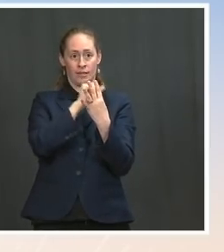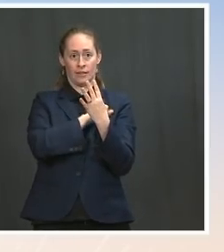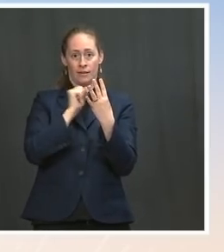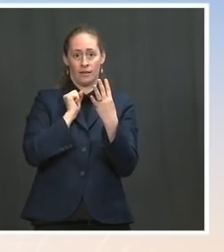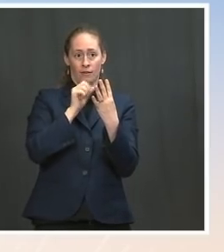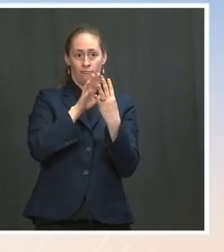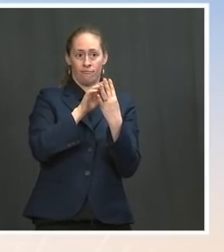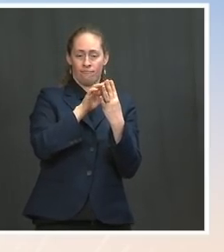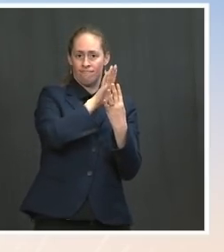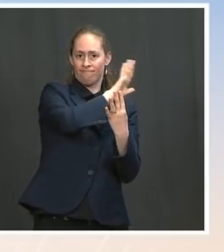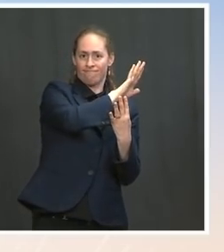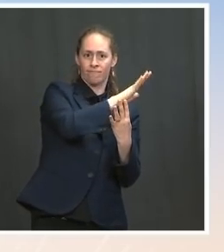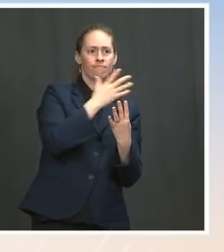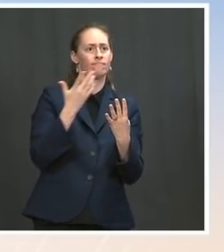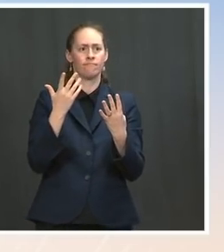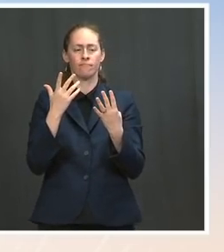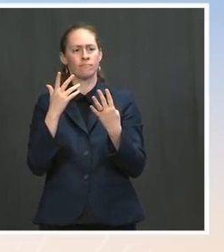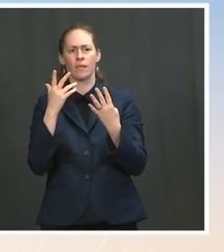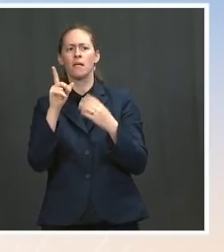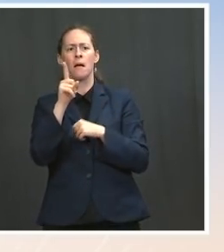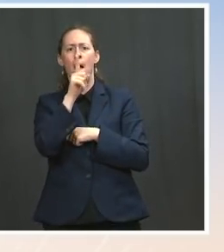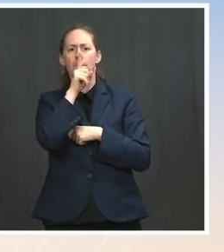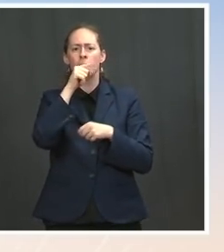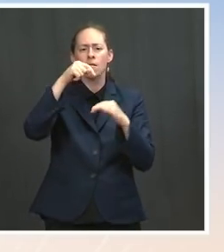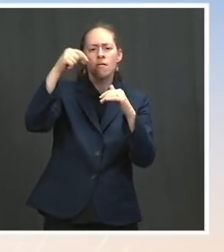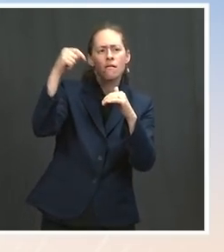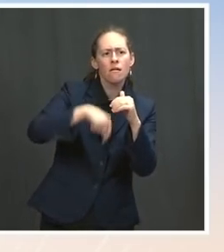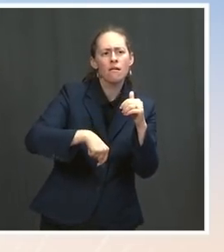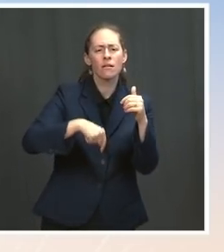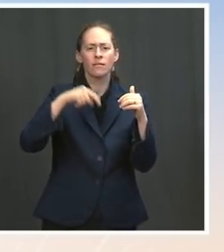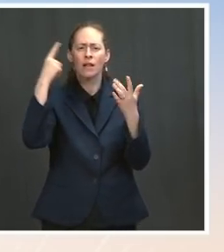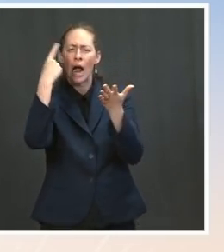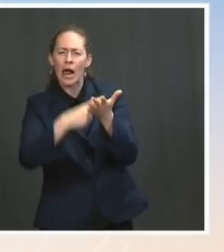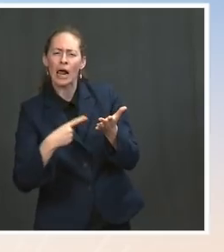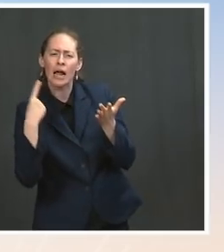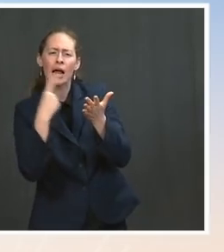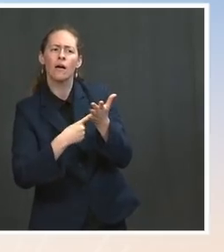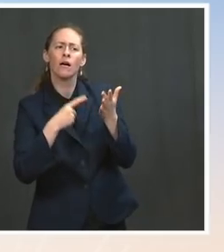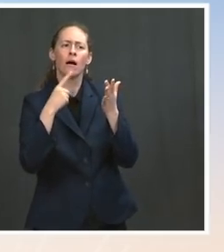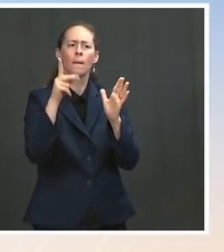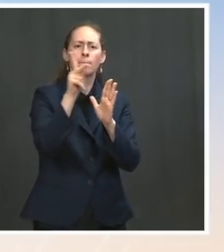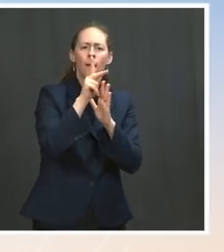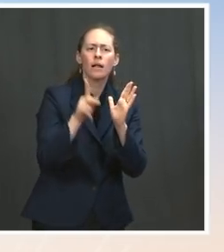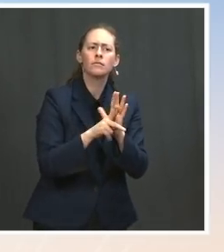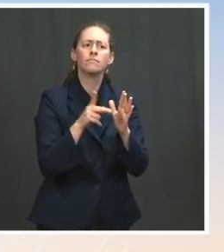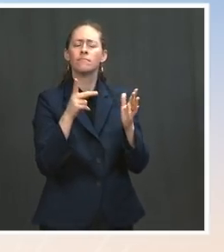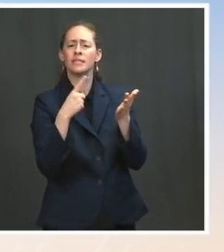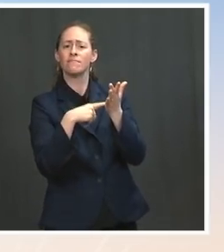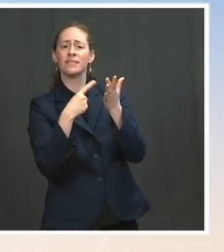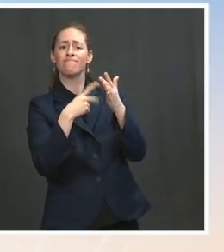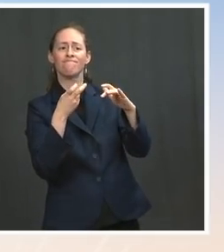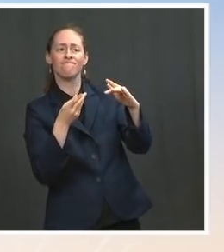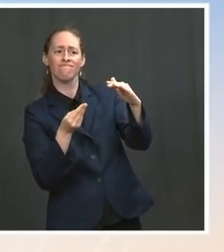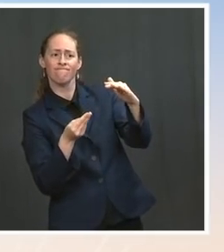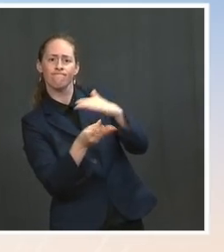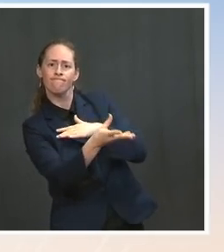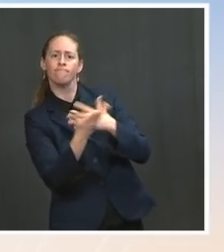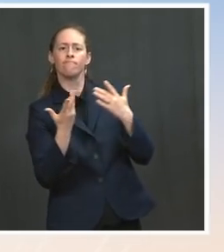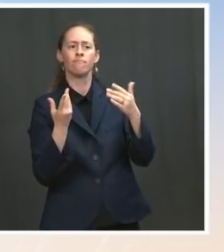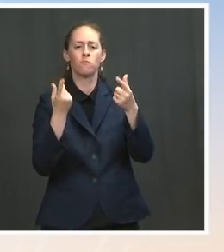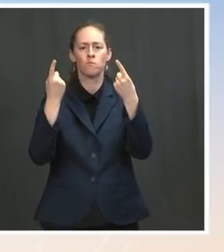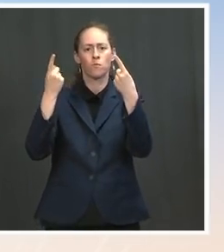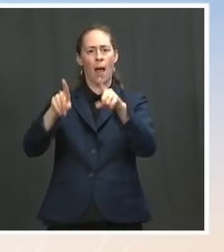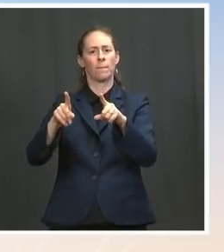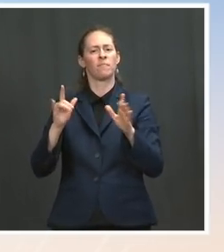specific commentary on a policy. He was conveying again that sometimes that's the summary, shorthand version that he sees on cable news